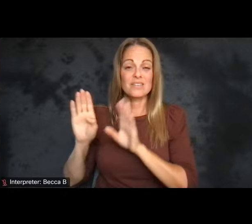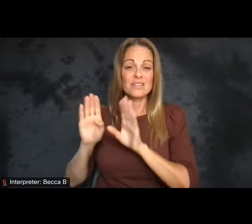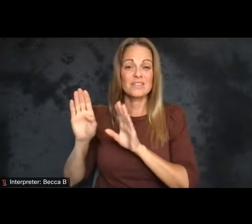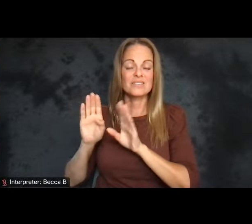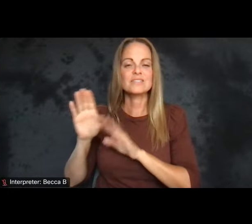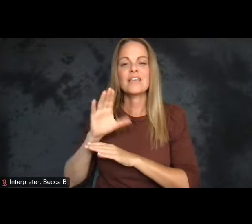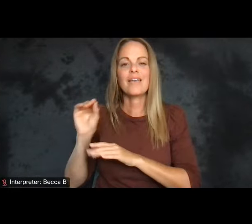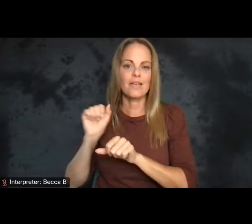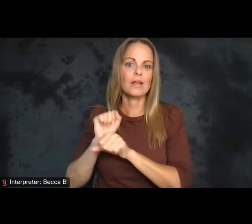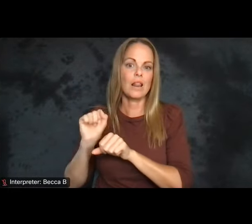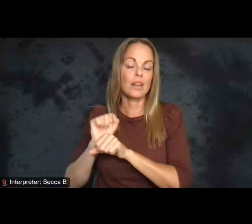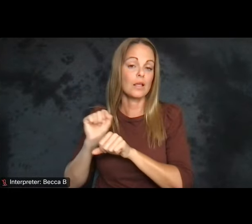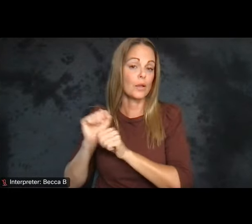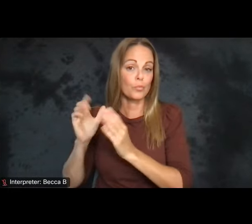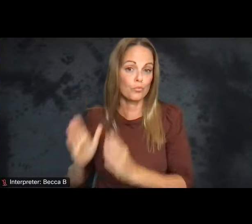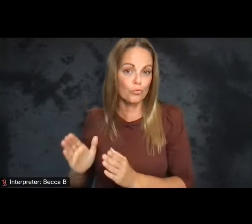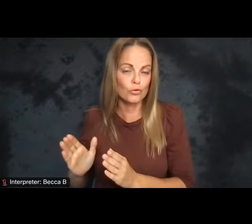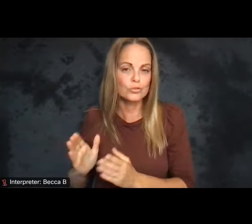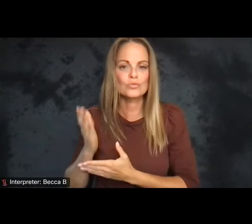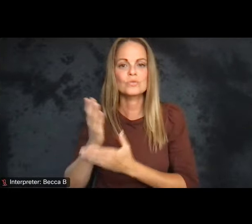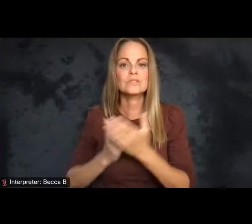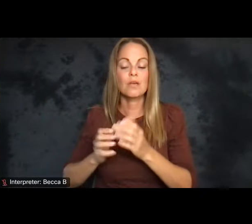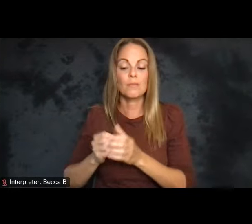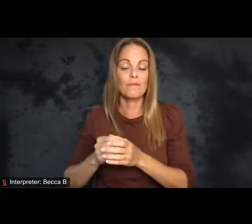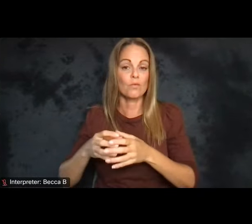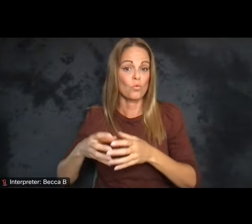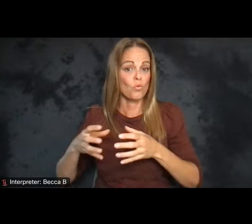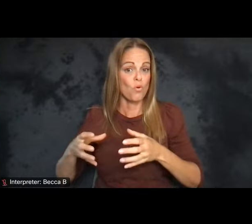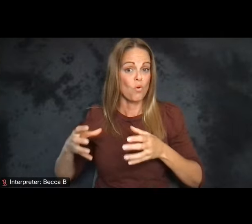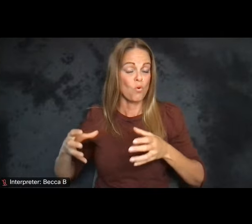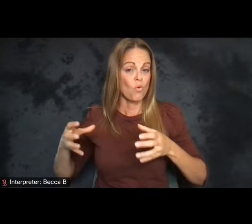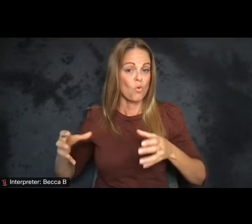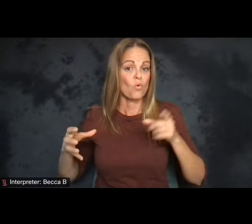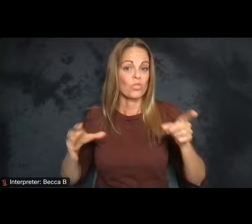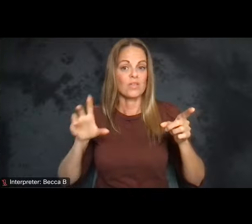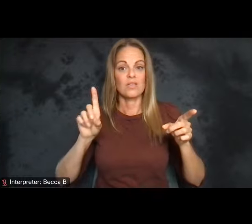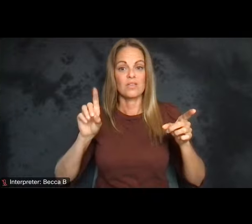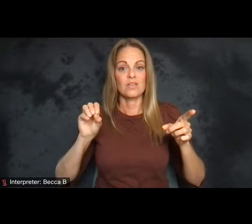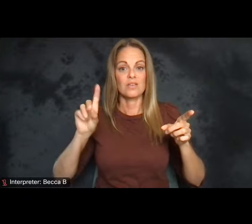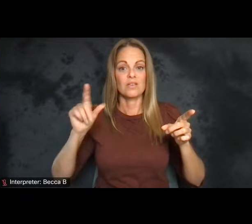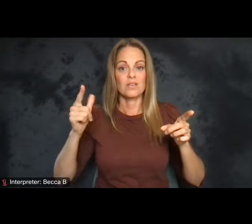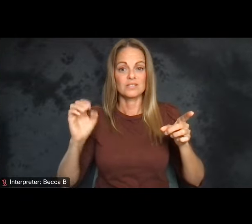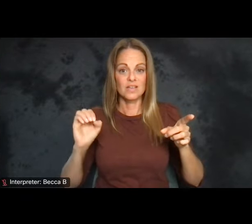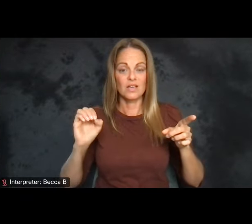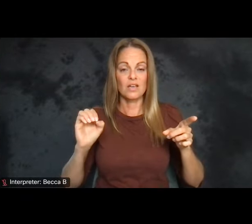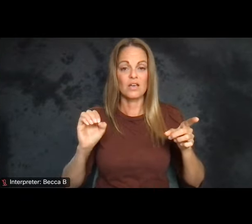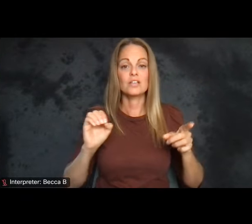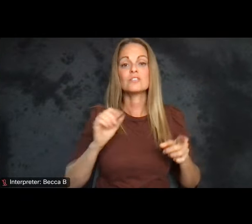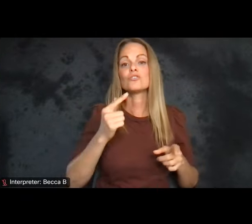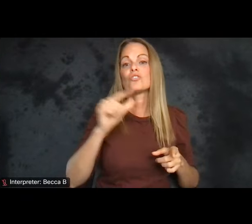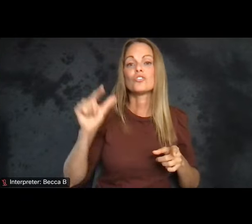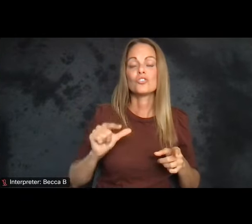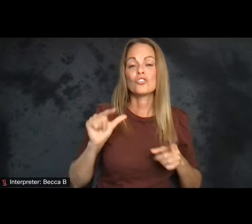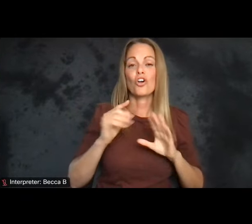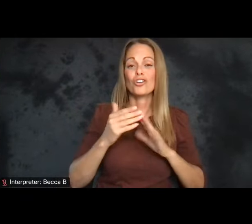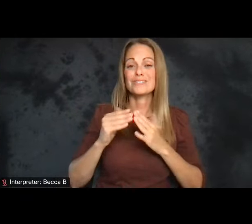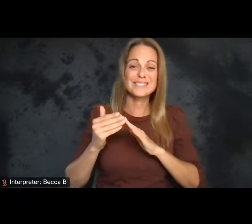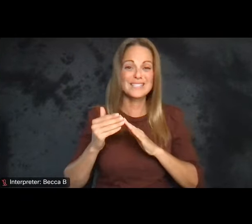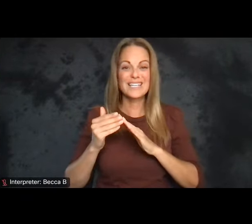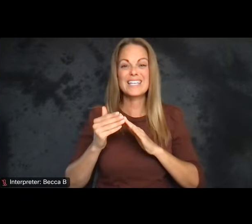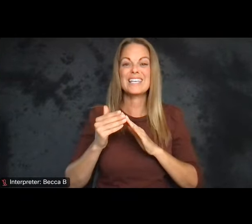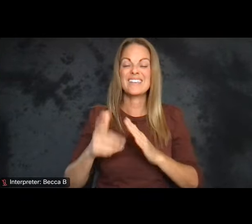some of the projects out there. So with some of the growth that we're seeing, like out in the Dodge area, Garden City area, and the competing demands for some